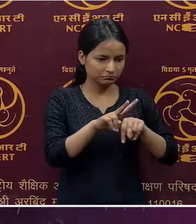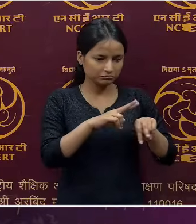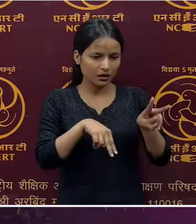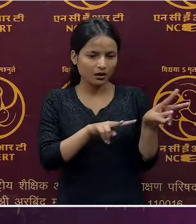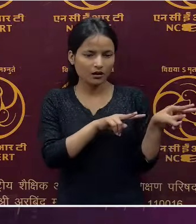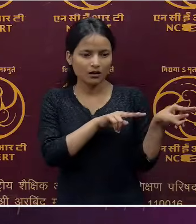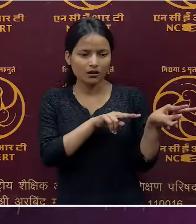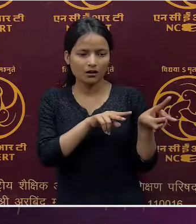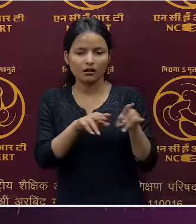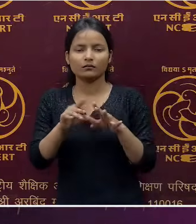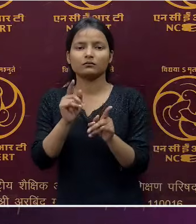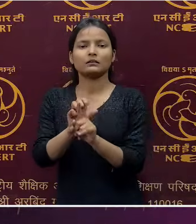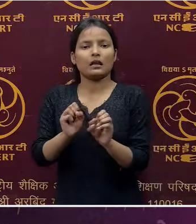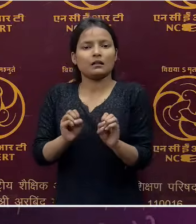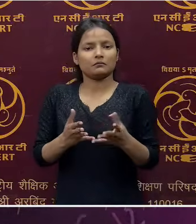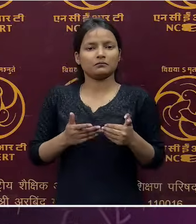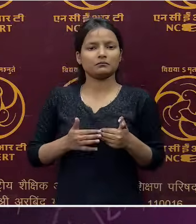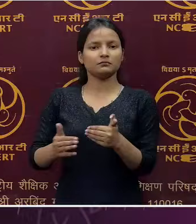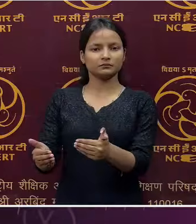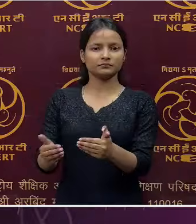most important part is